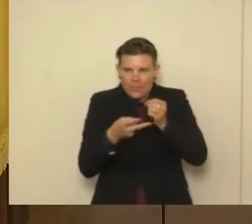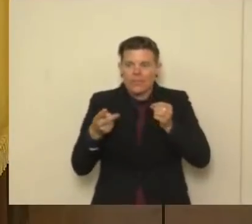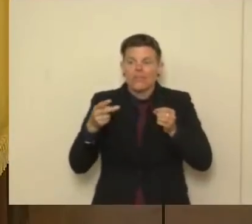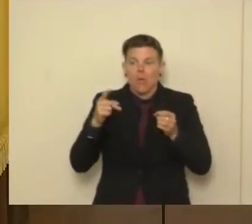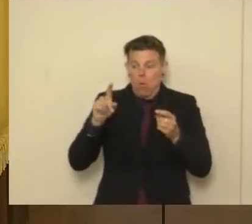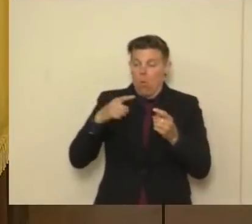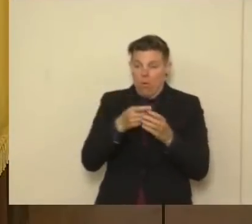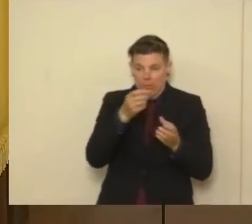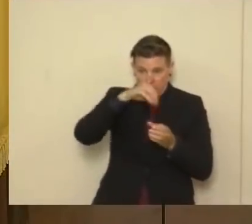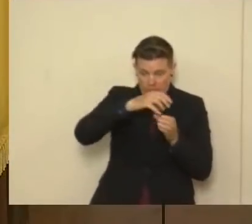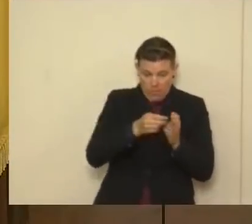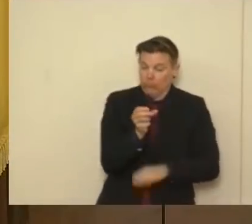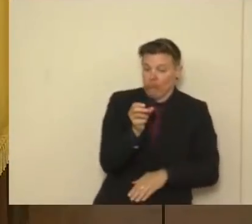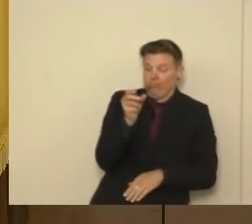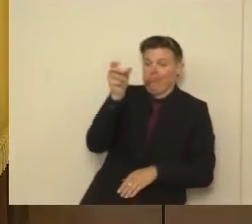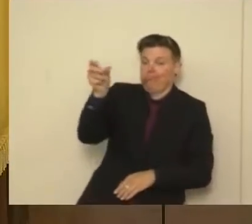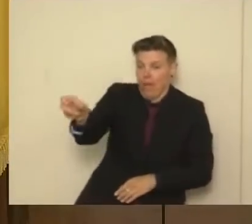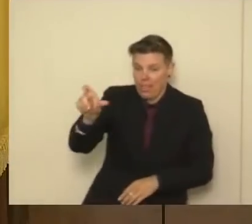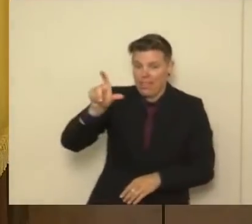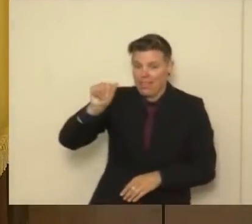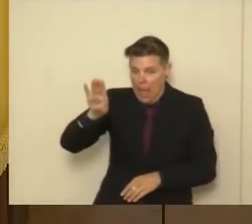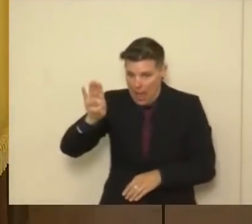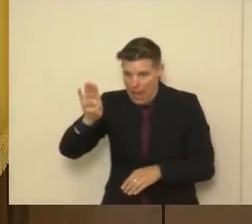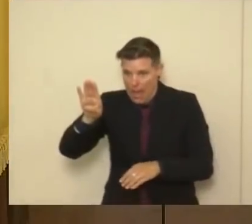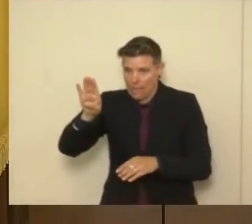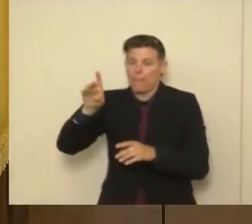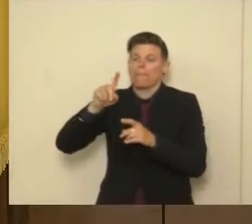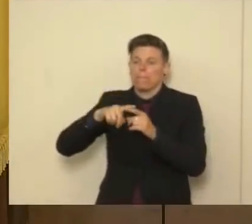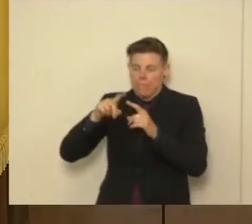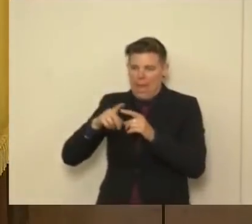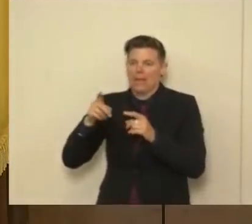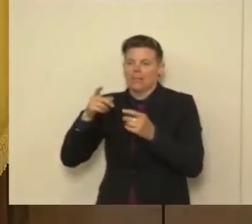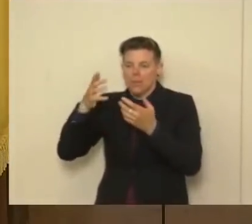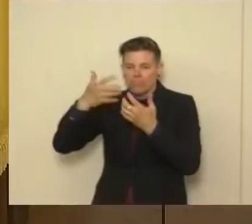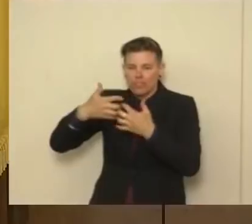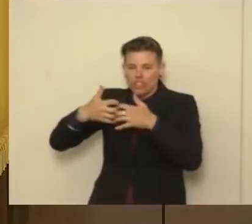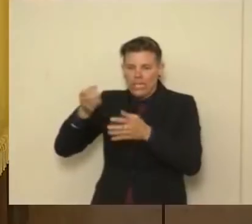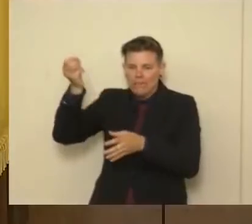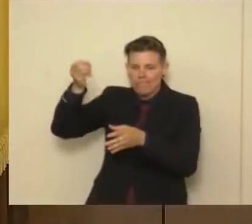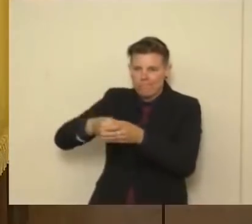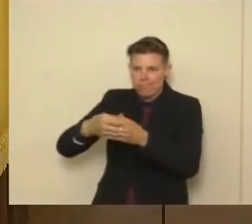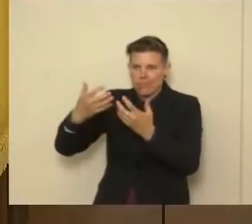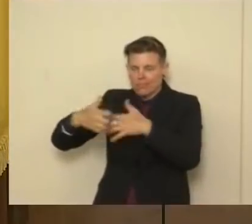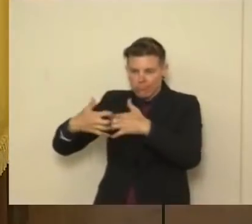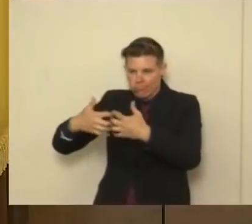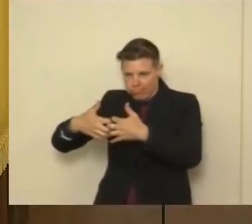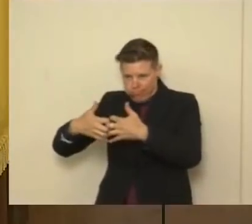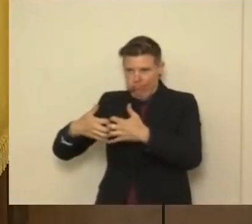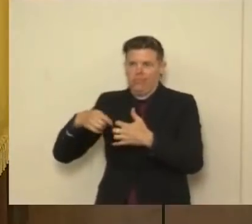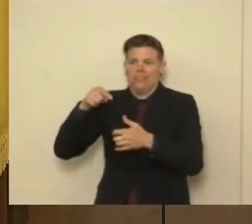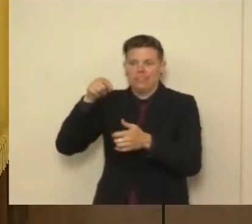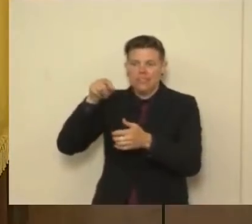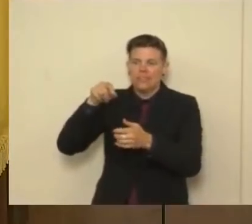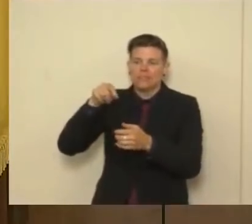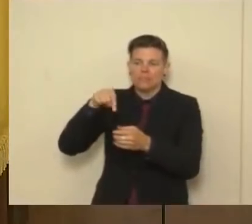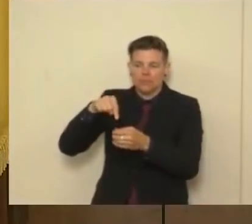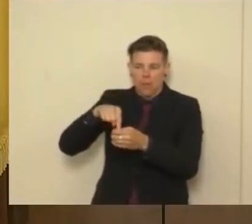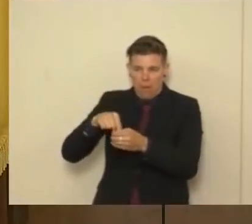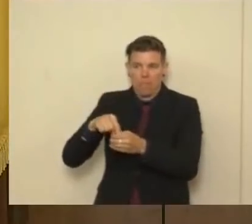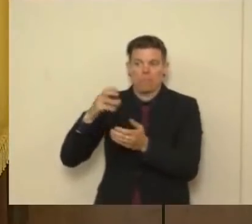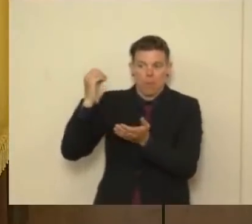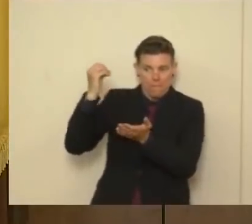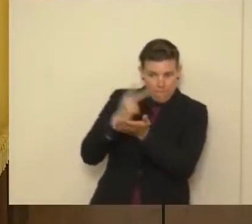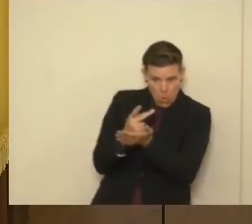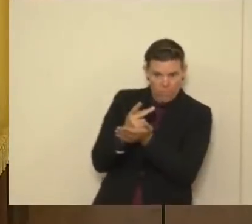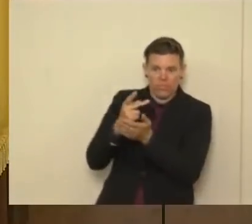laboratory and it gets loaded into a laboratory instrument. Each laboratory instrument that is approved to